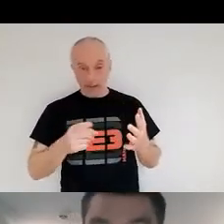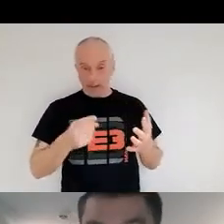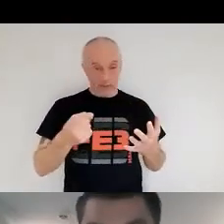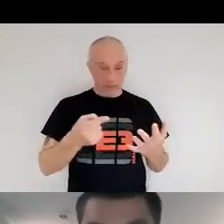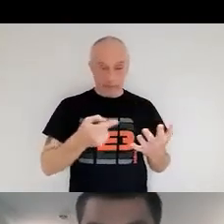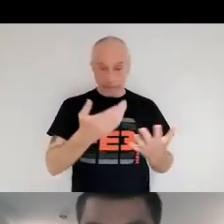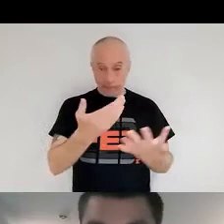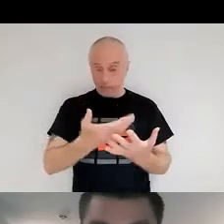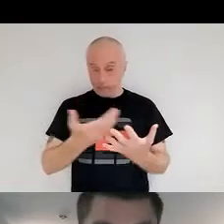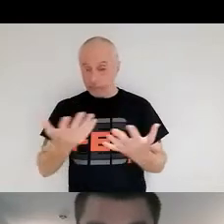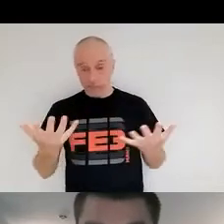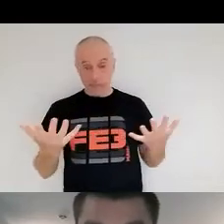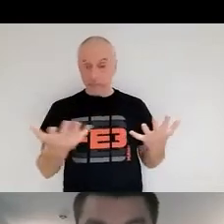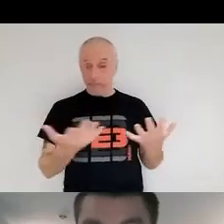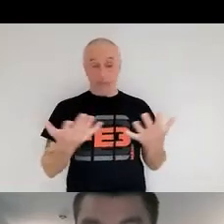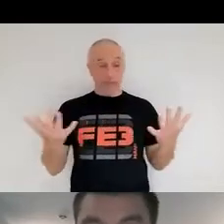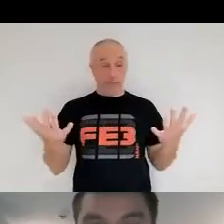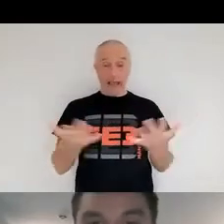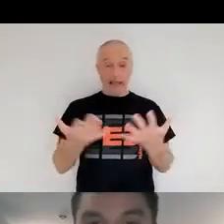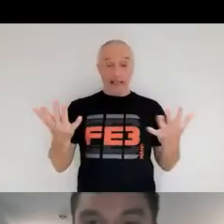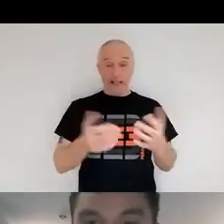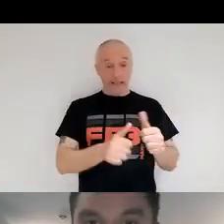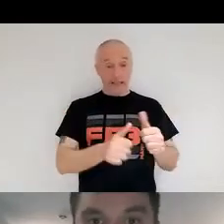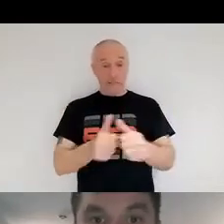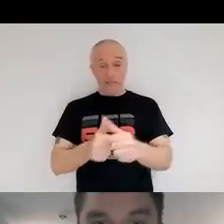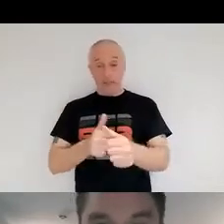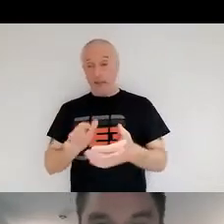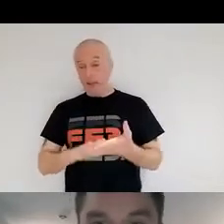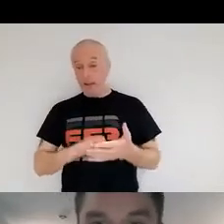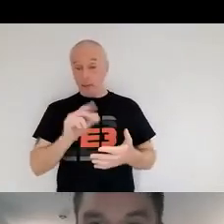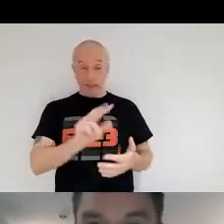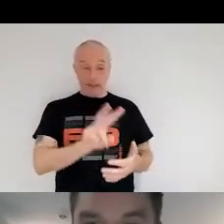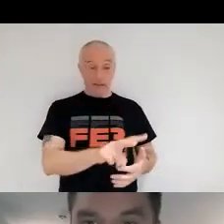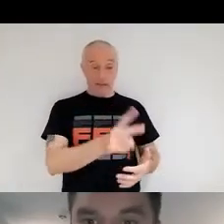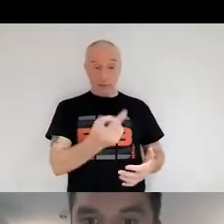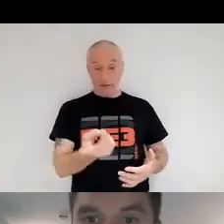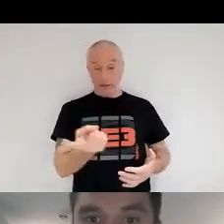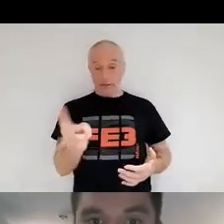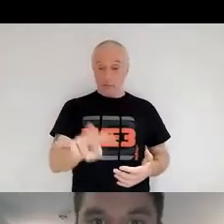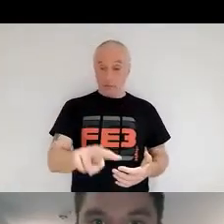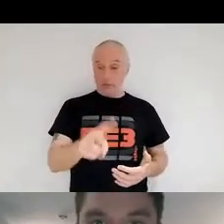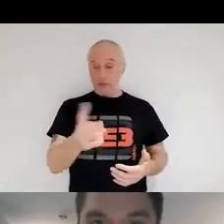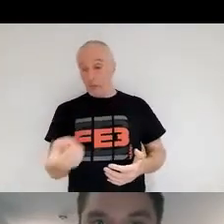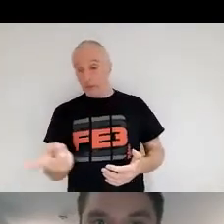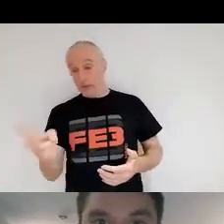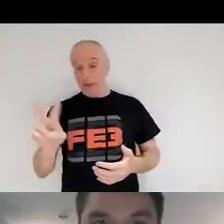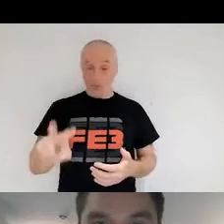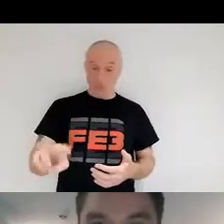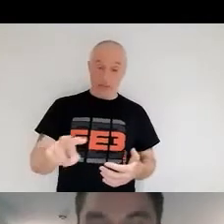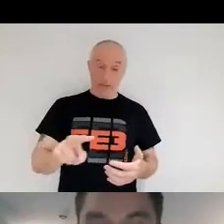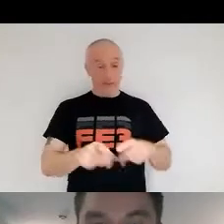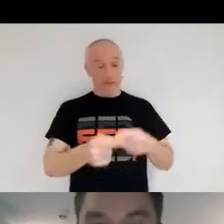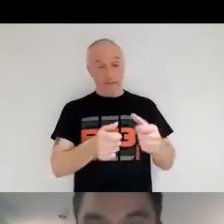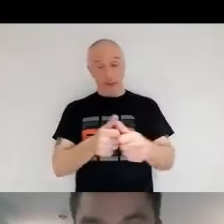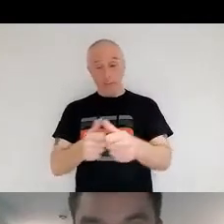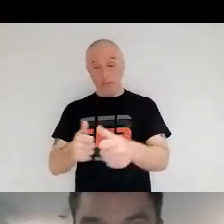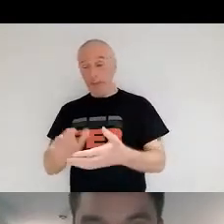being with any supplier and switching at any point, which is a more complex situation to deal with than just dealing with one